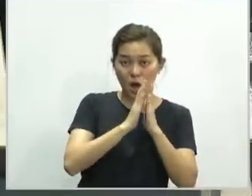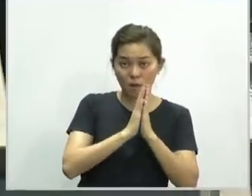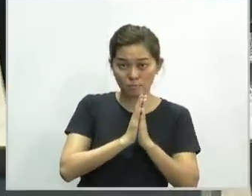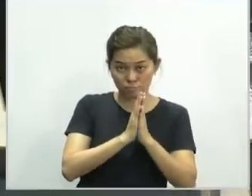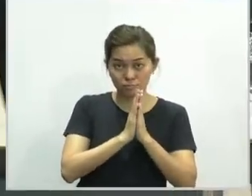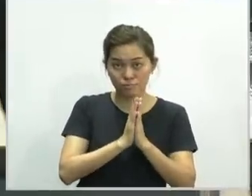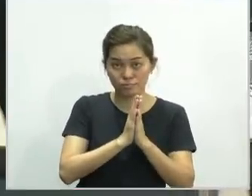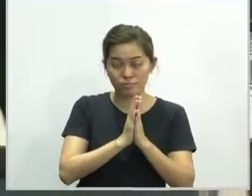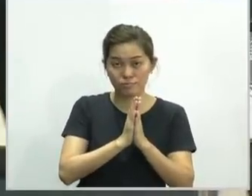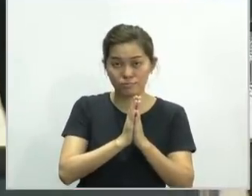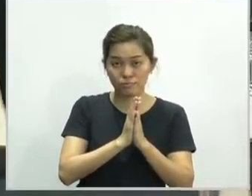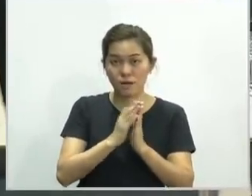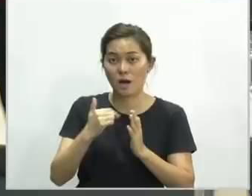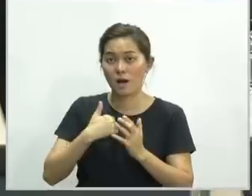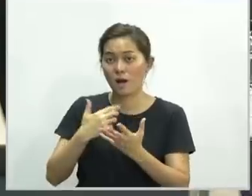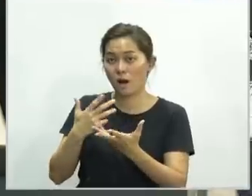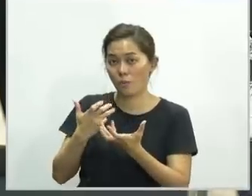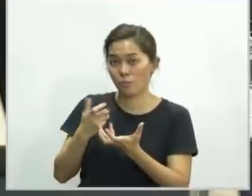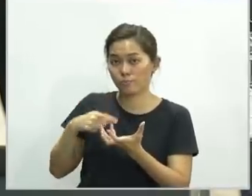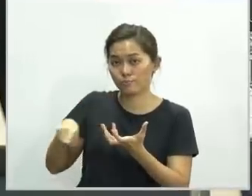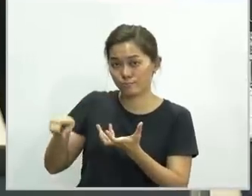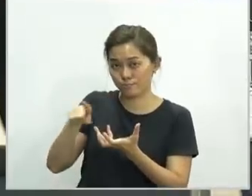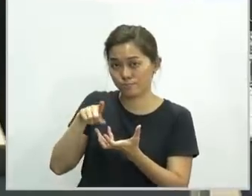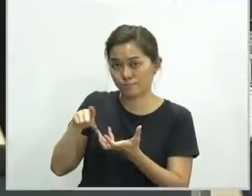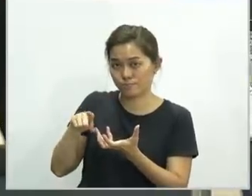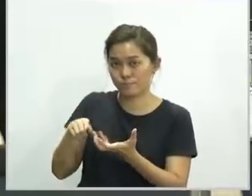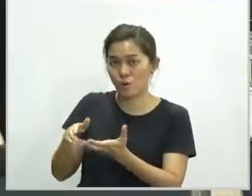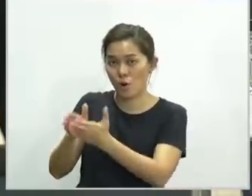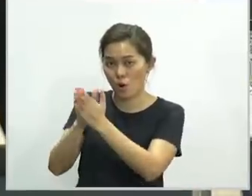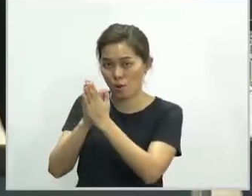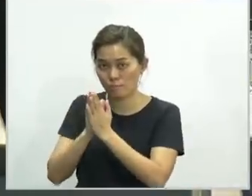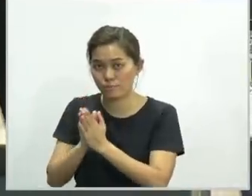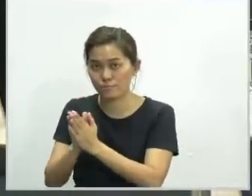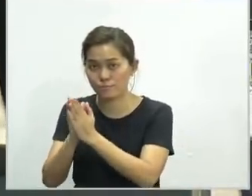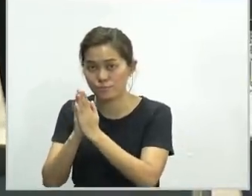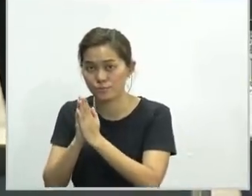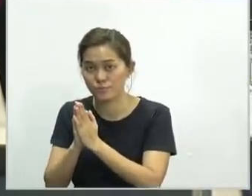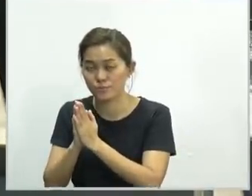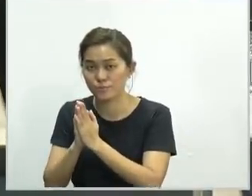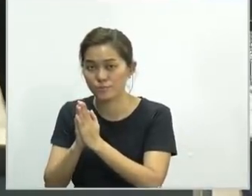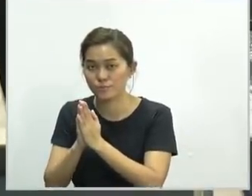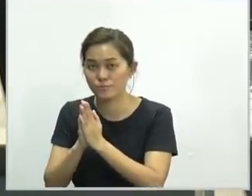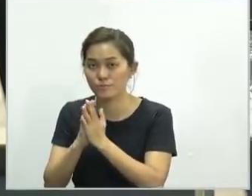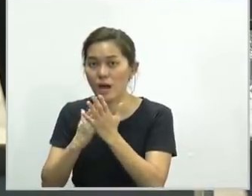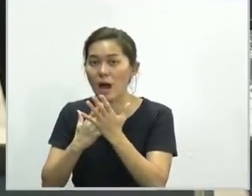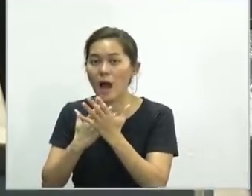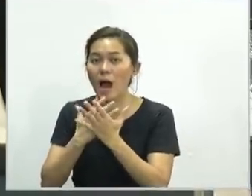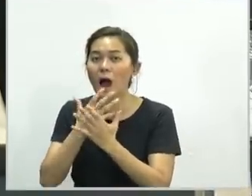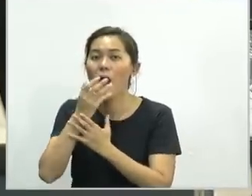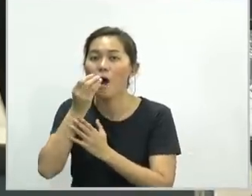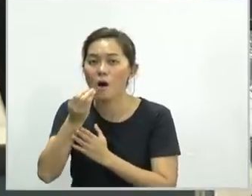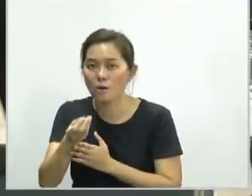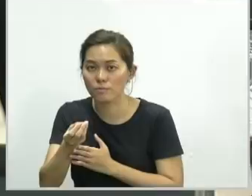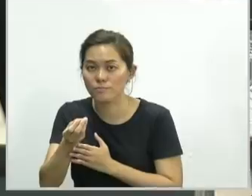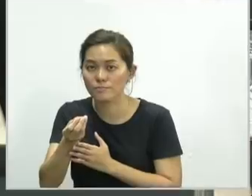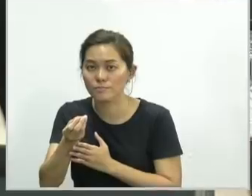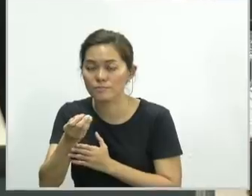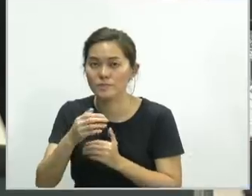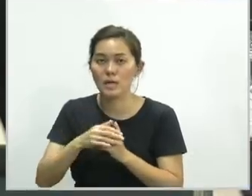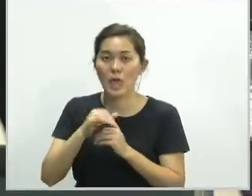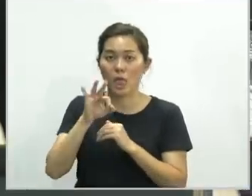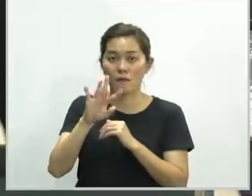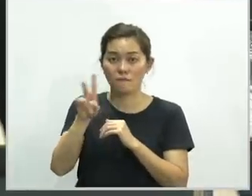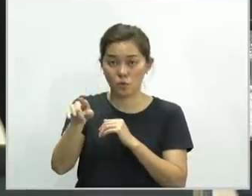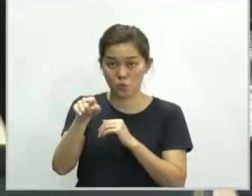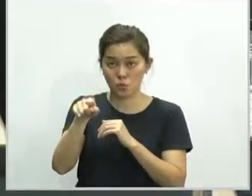prayer, I'd like you to pray the prayer out loud. If you're watching